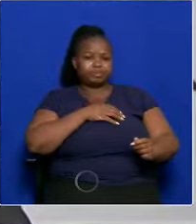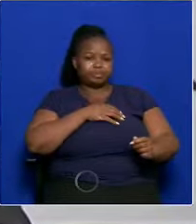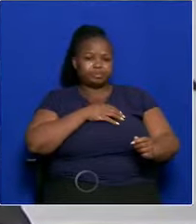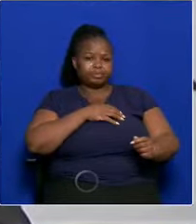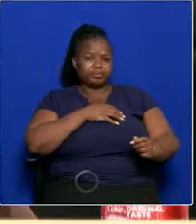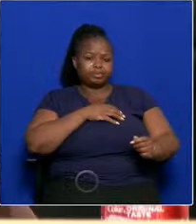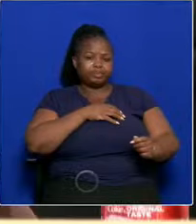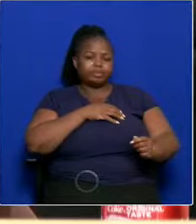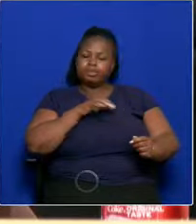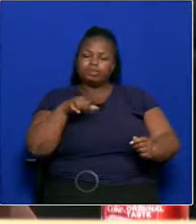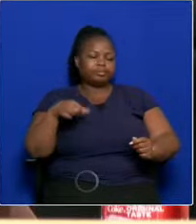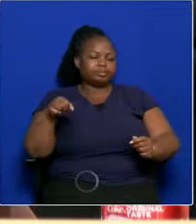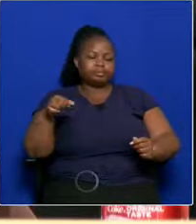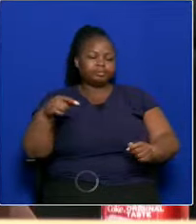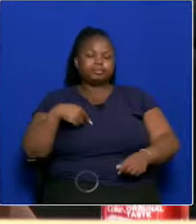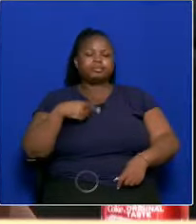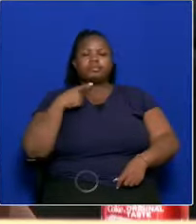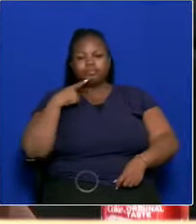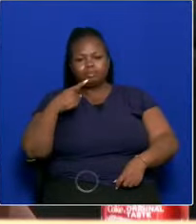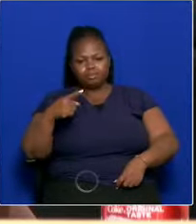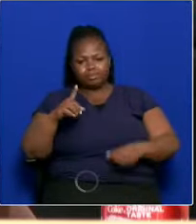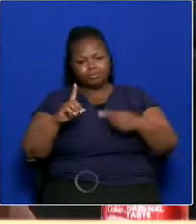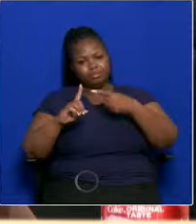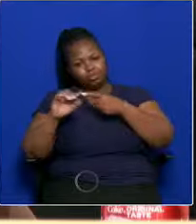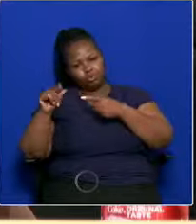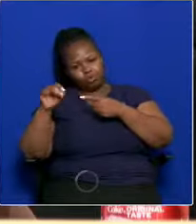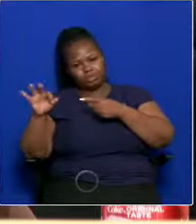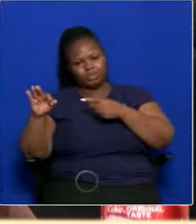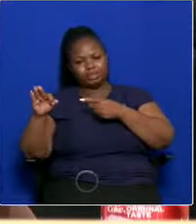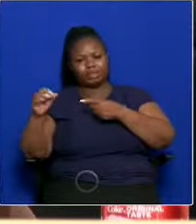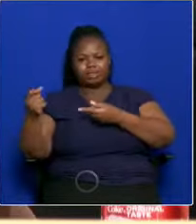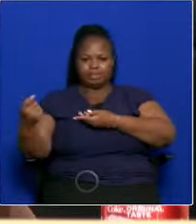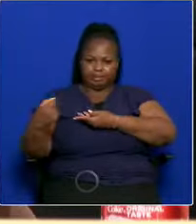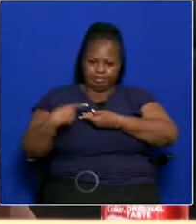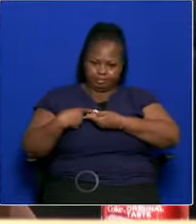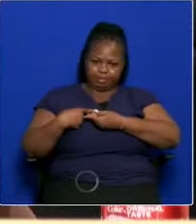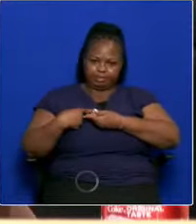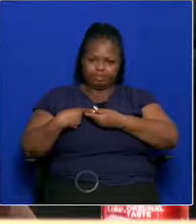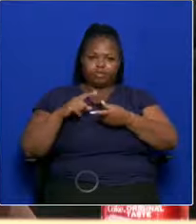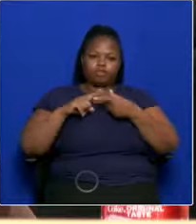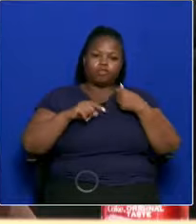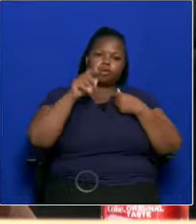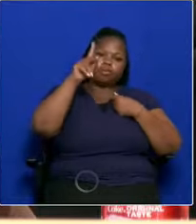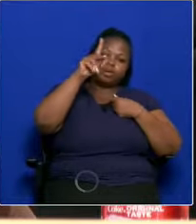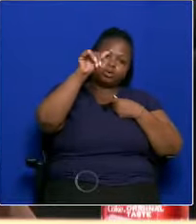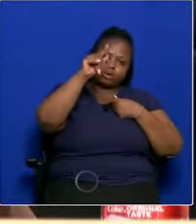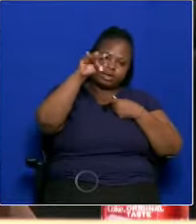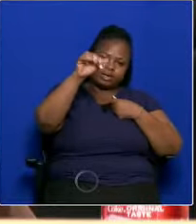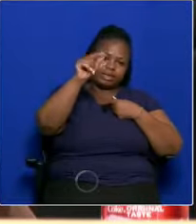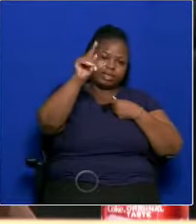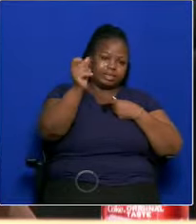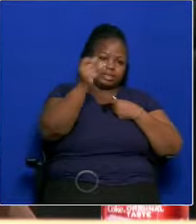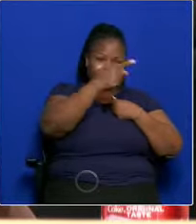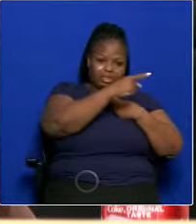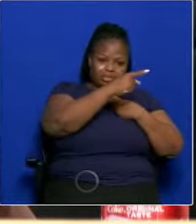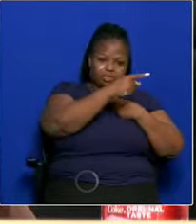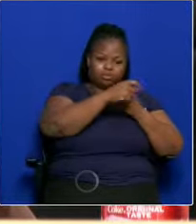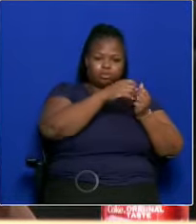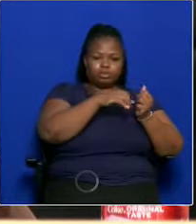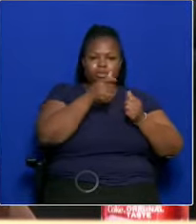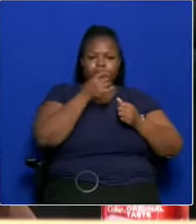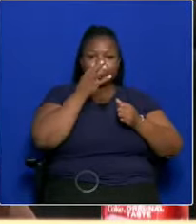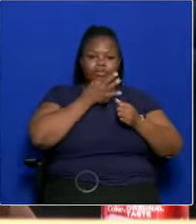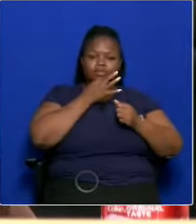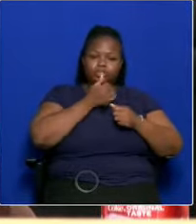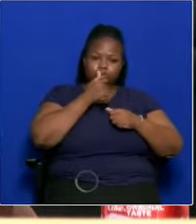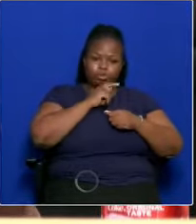I'm saying that Sergeant Kosi forwards you the message that General Pokani is sending to the journalist. Can you see it says good morning? And that's Yes. the name of